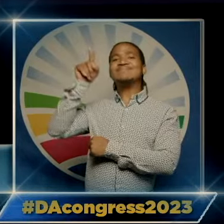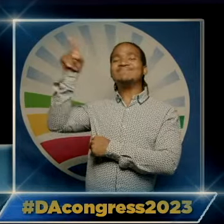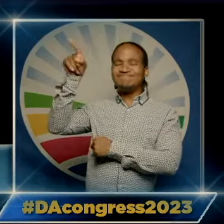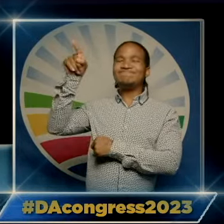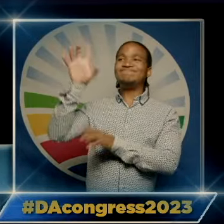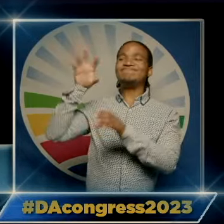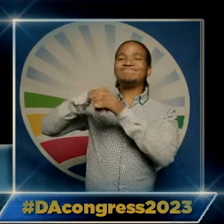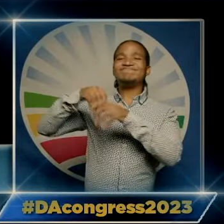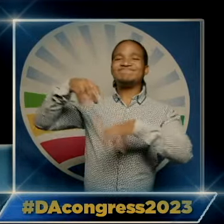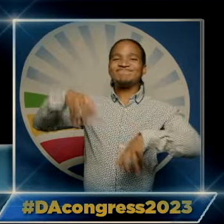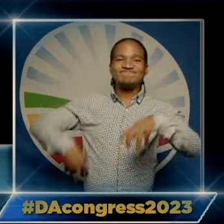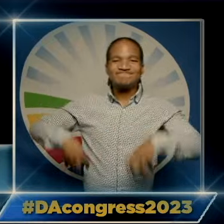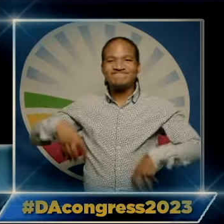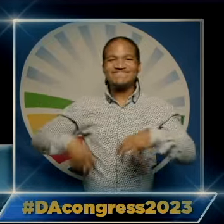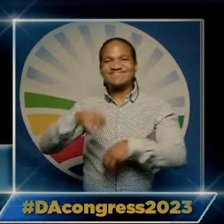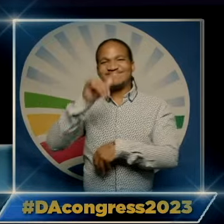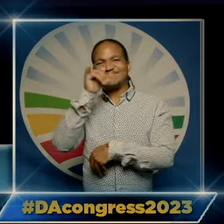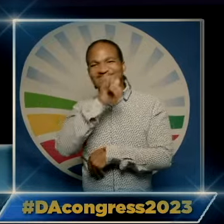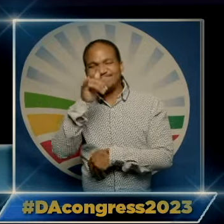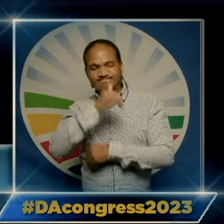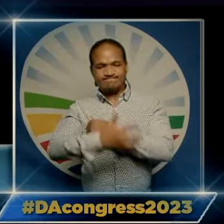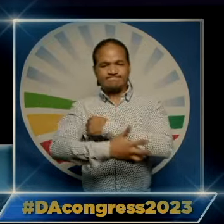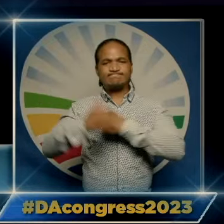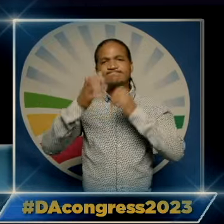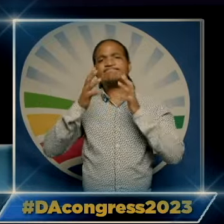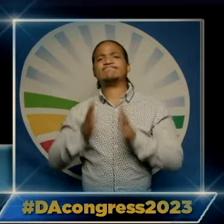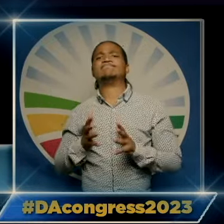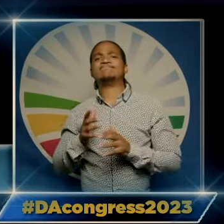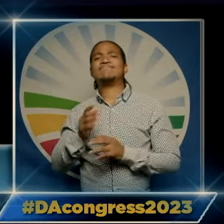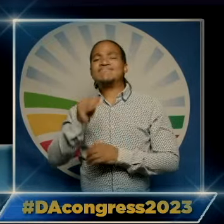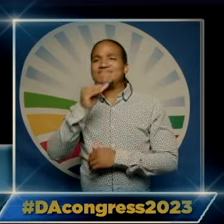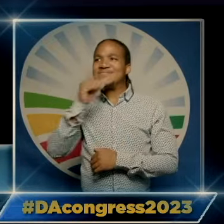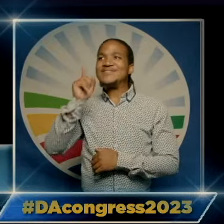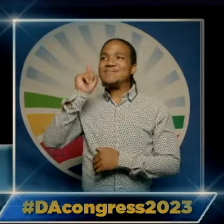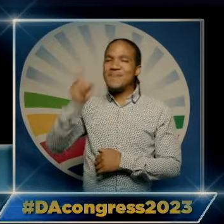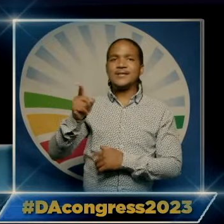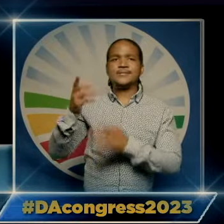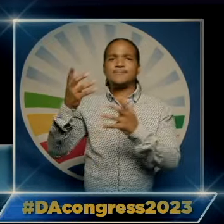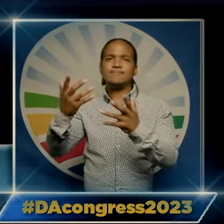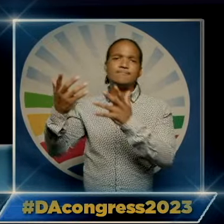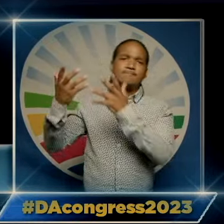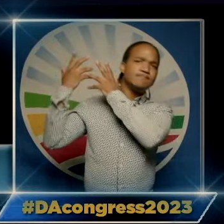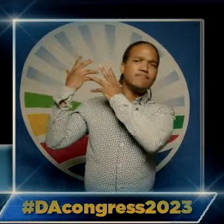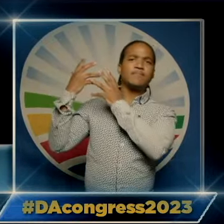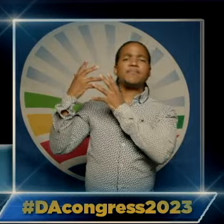thieves, and crooks, and that must be a thing of the past.